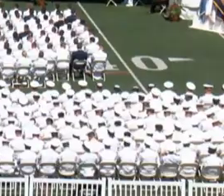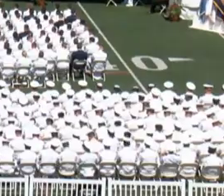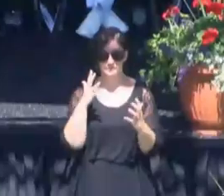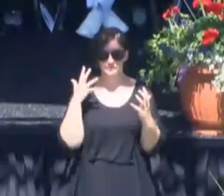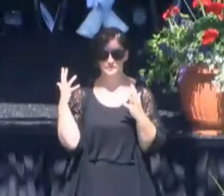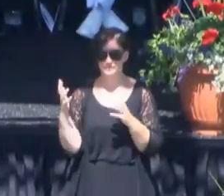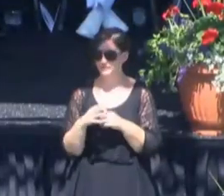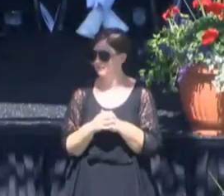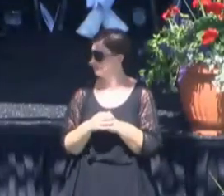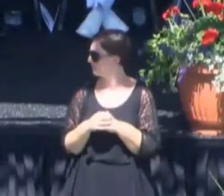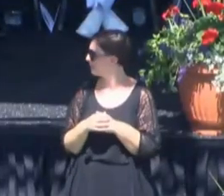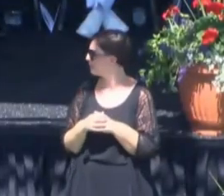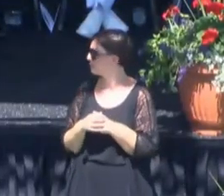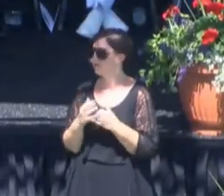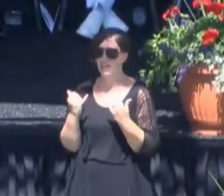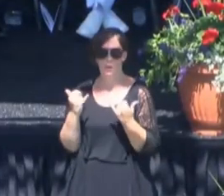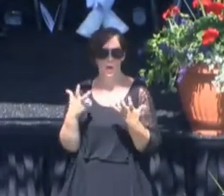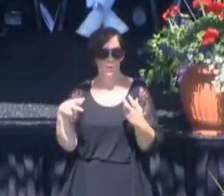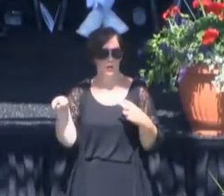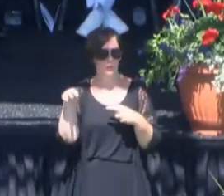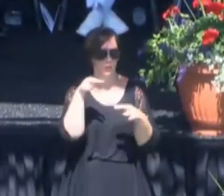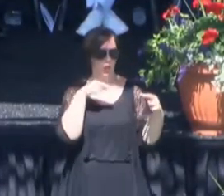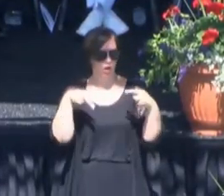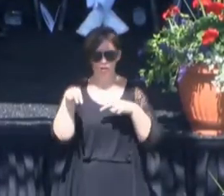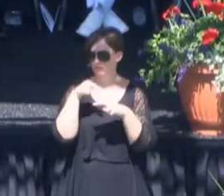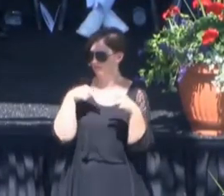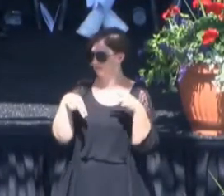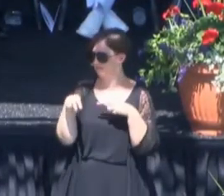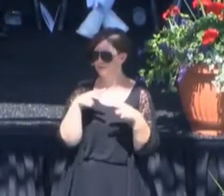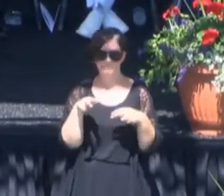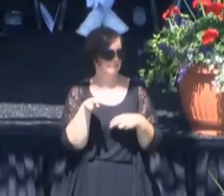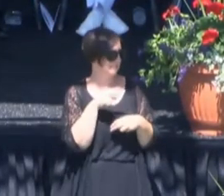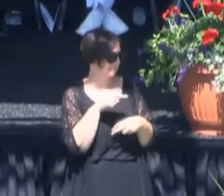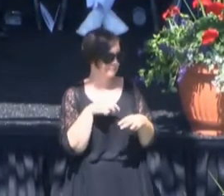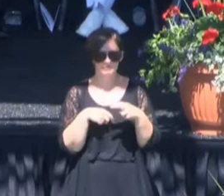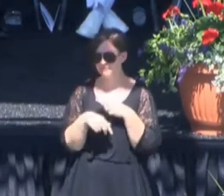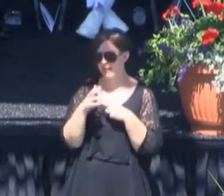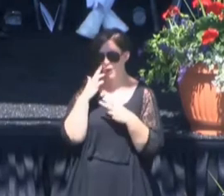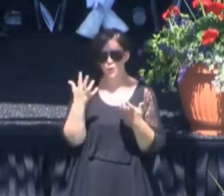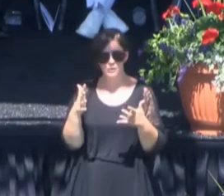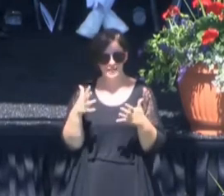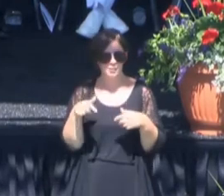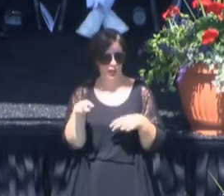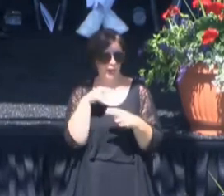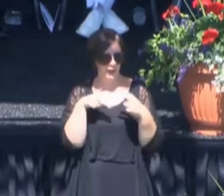All right, now I want you to look around you guys, to your left and to your right. I know you guys had to do this before.